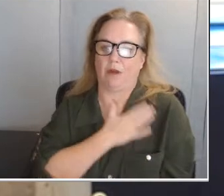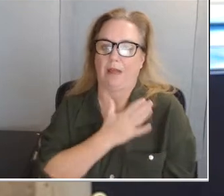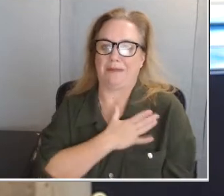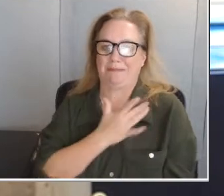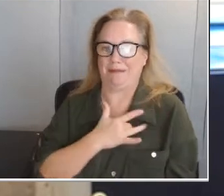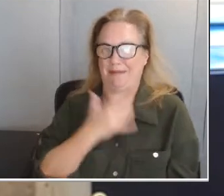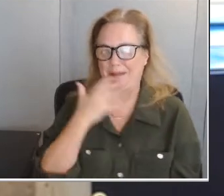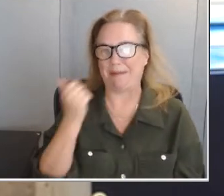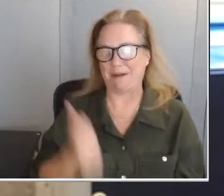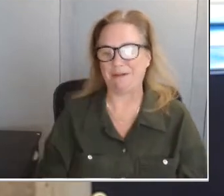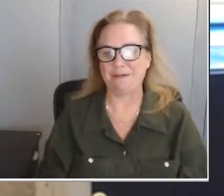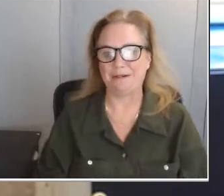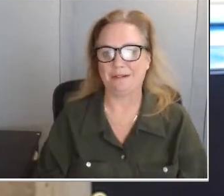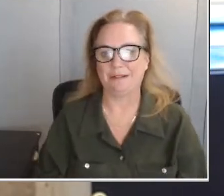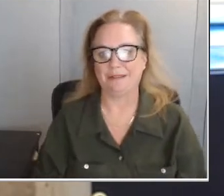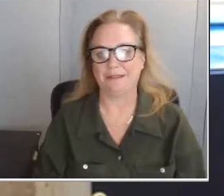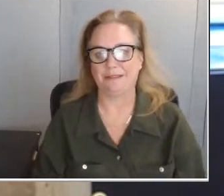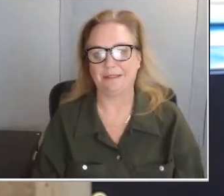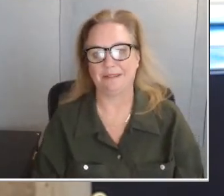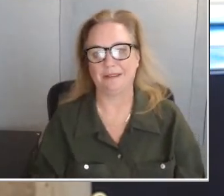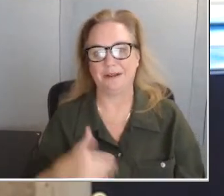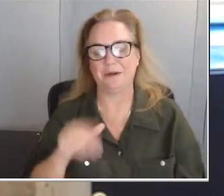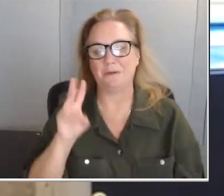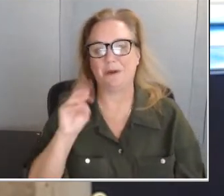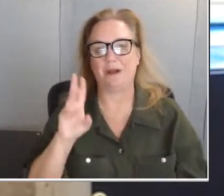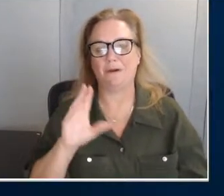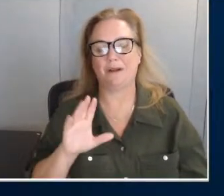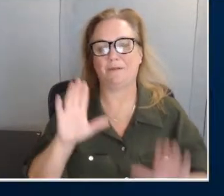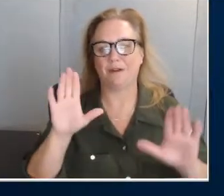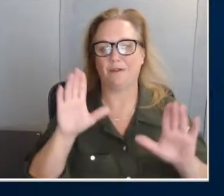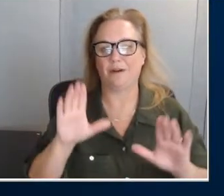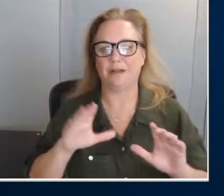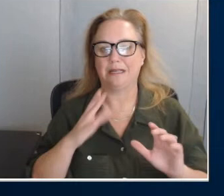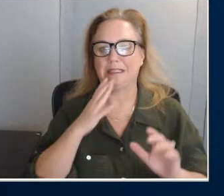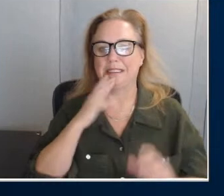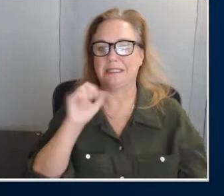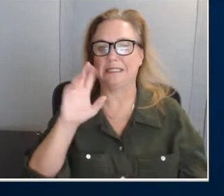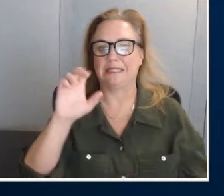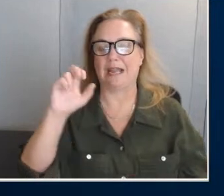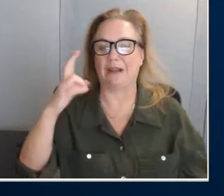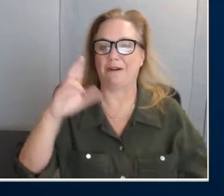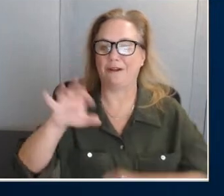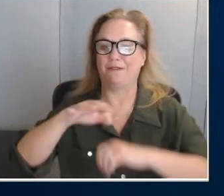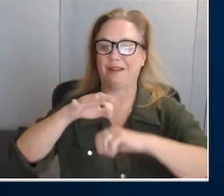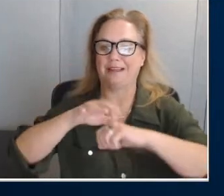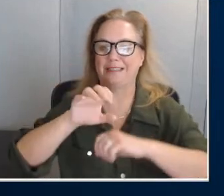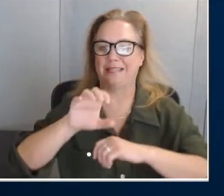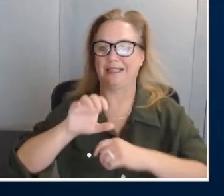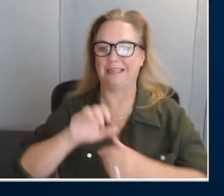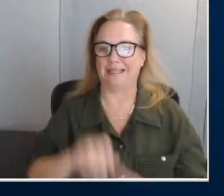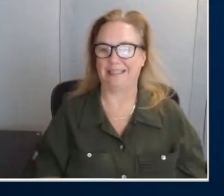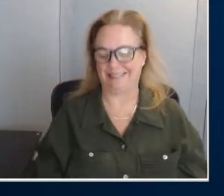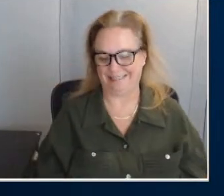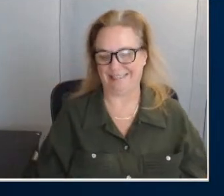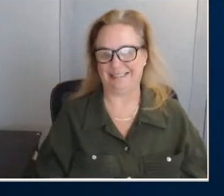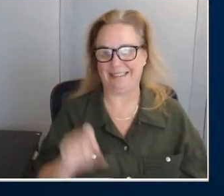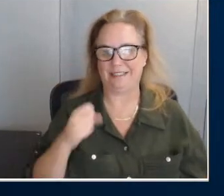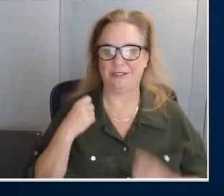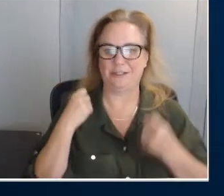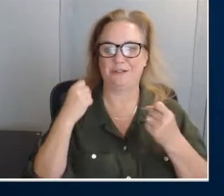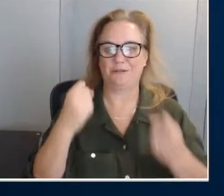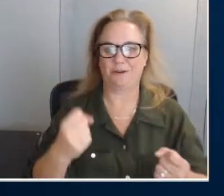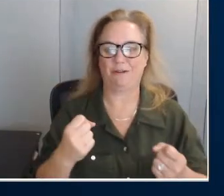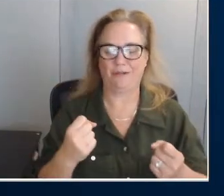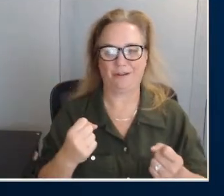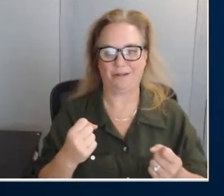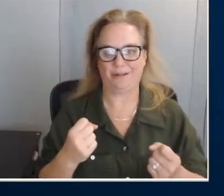feeling better. Oh wow, what a great compliment. And shout out to Sarah again, fiance Sarah. Yes. She drove you here like a champ.